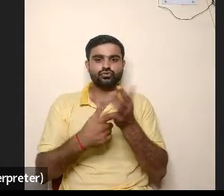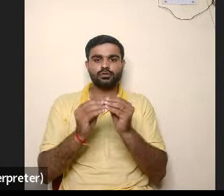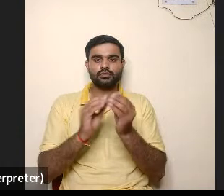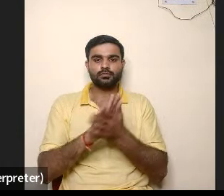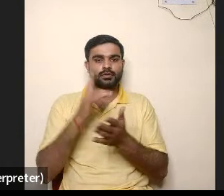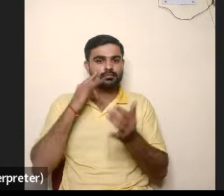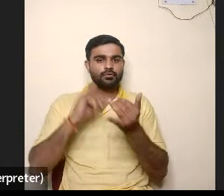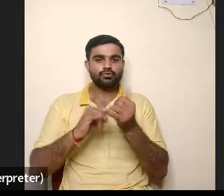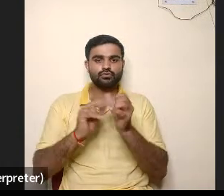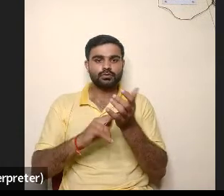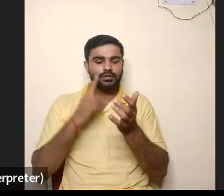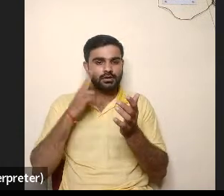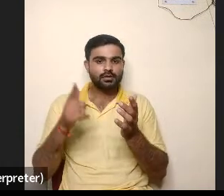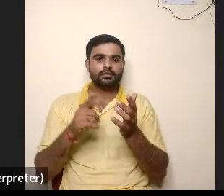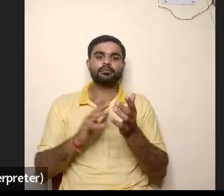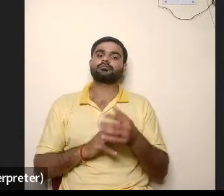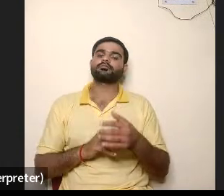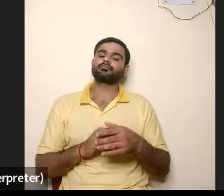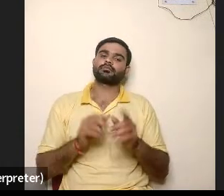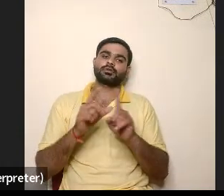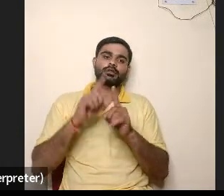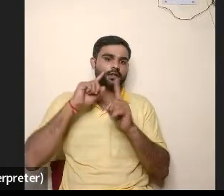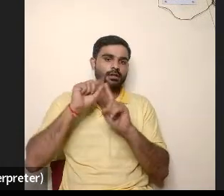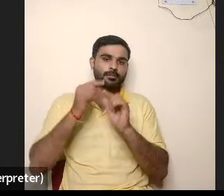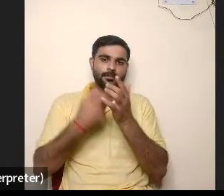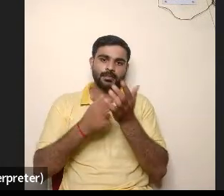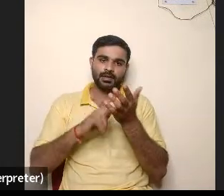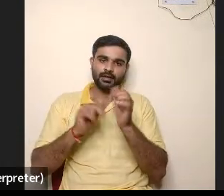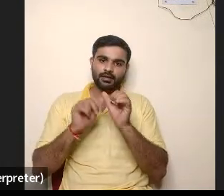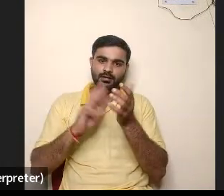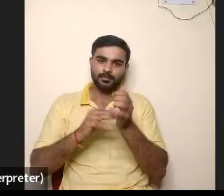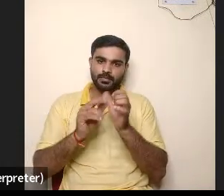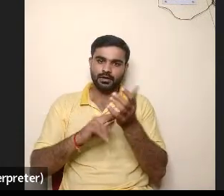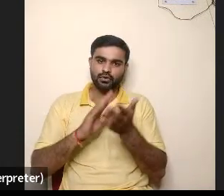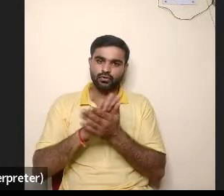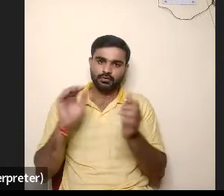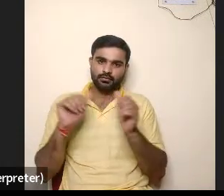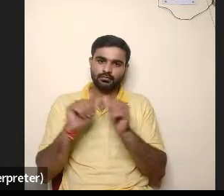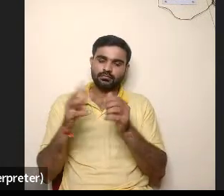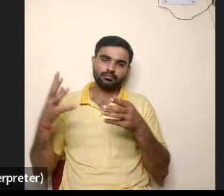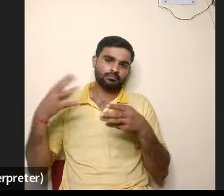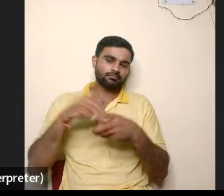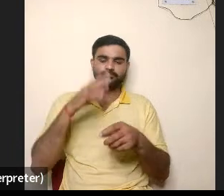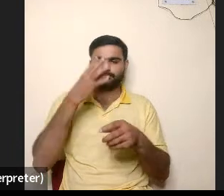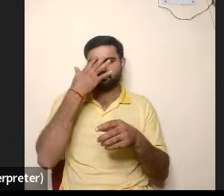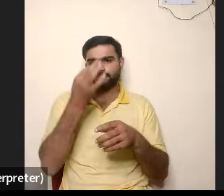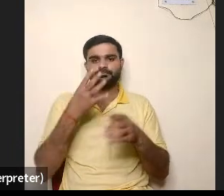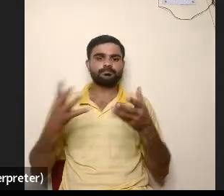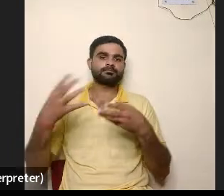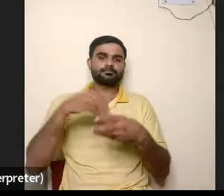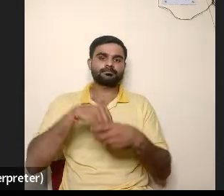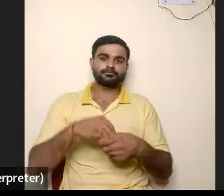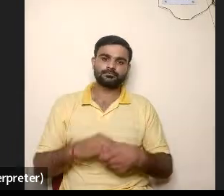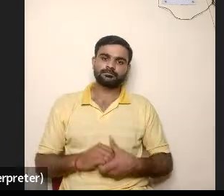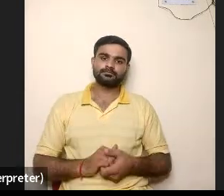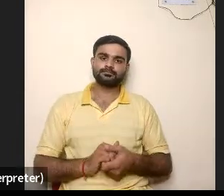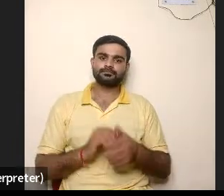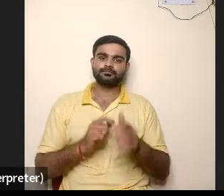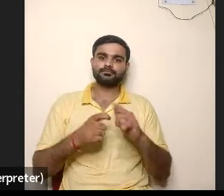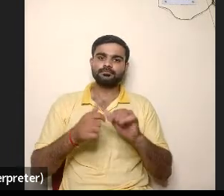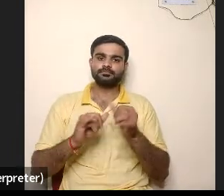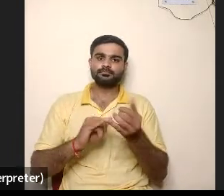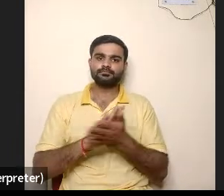Sonali Rai, and Dipendra Minocha for their excellent contributions, and to Keshav